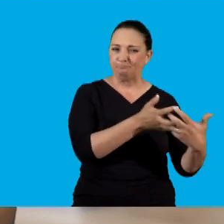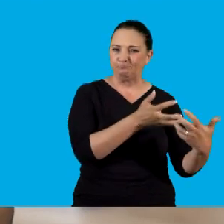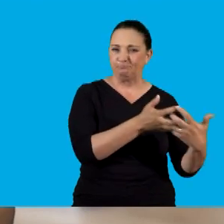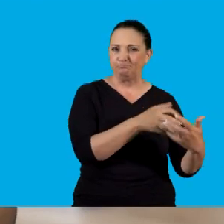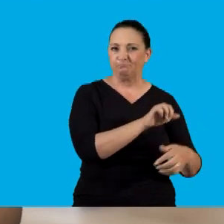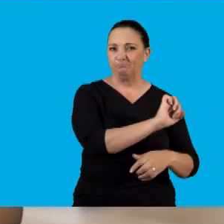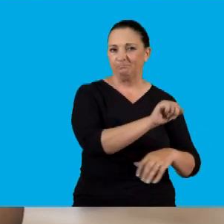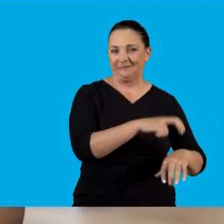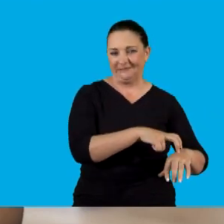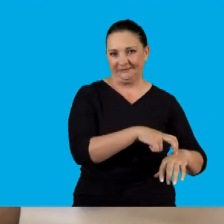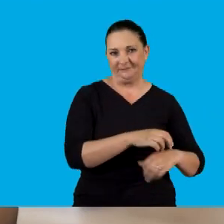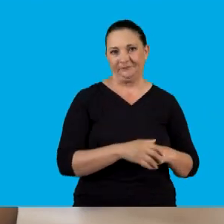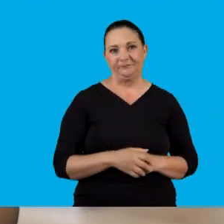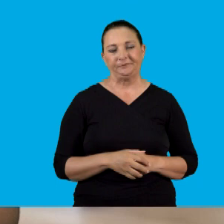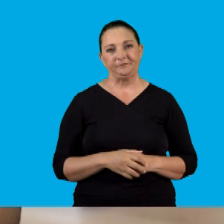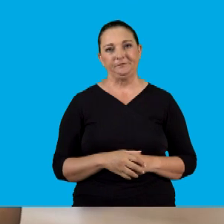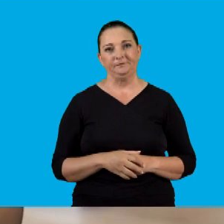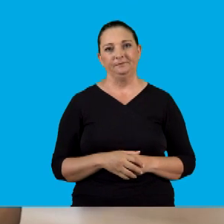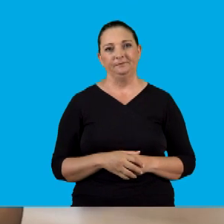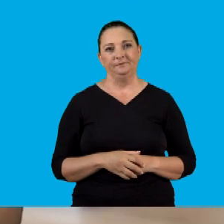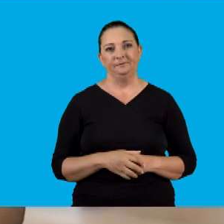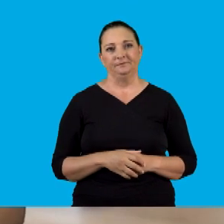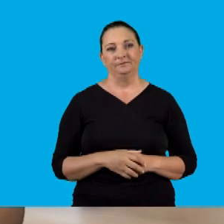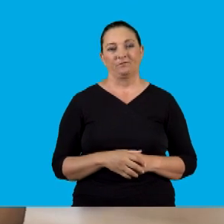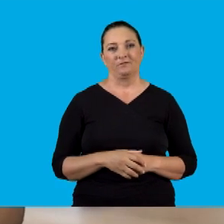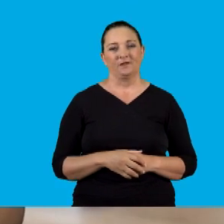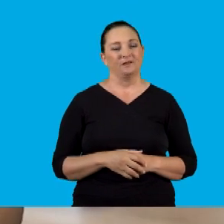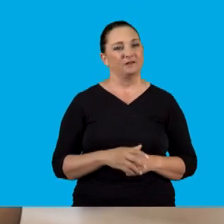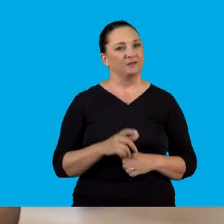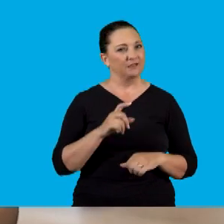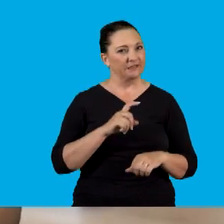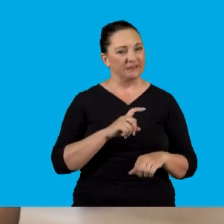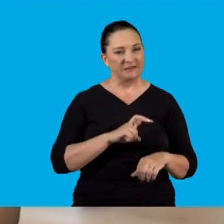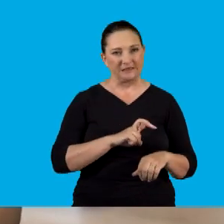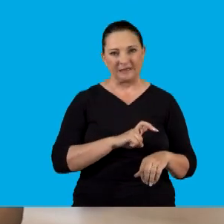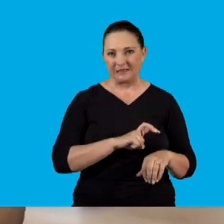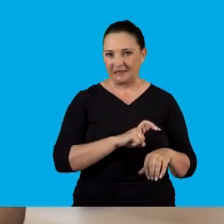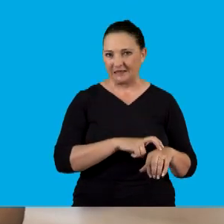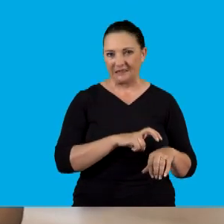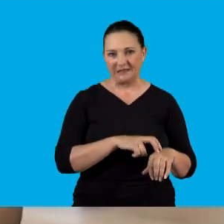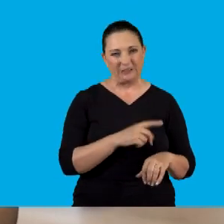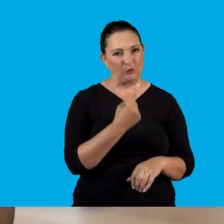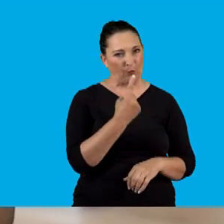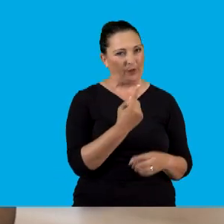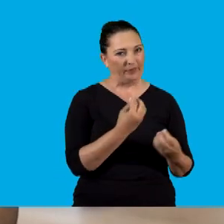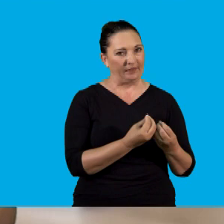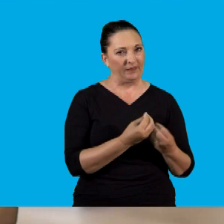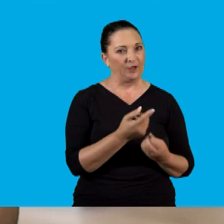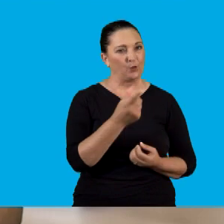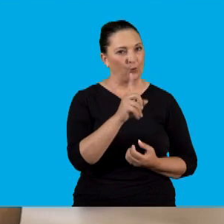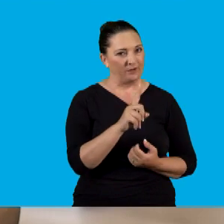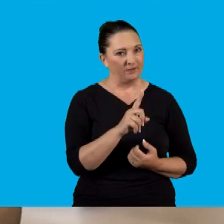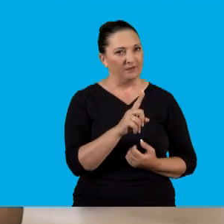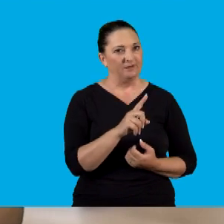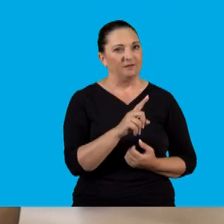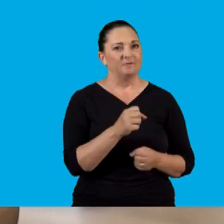of its people. So obviously, one of our needs that we have according to the Constitution is to ensure that